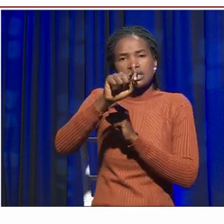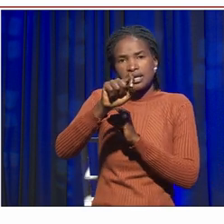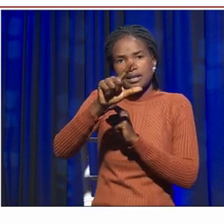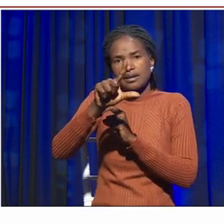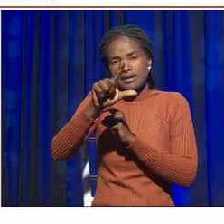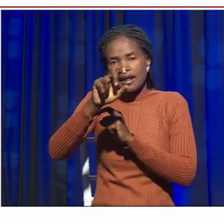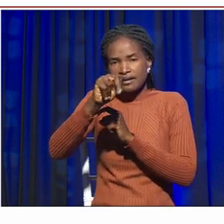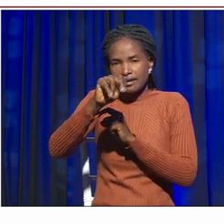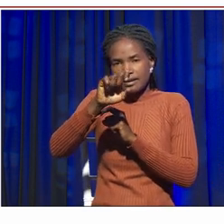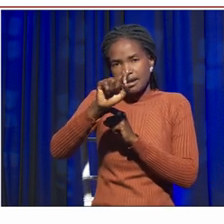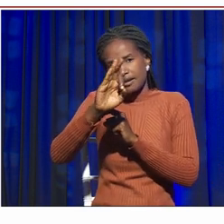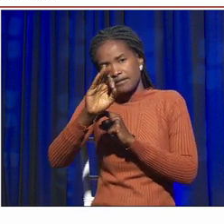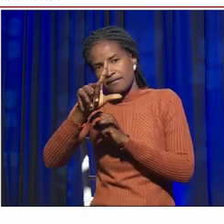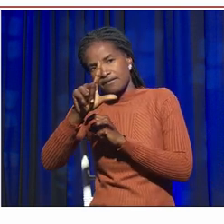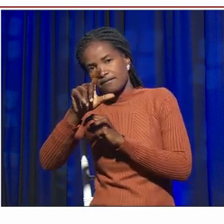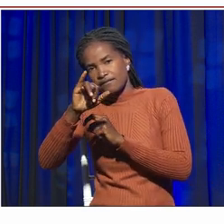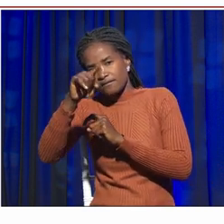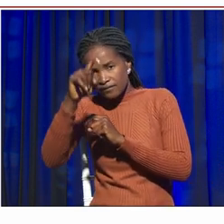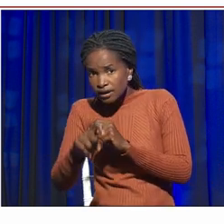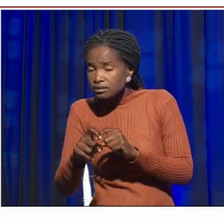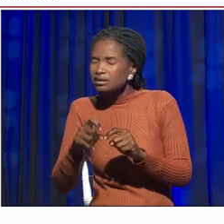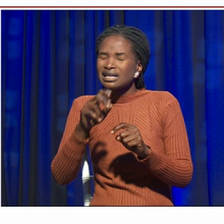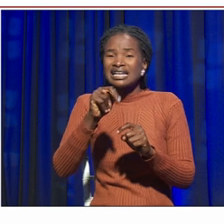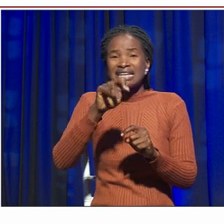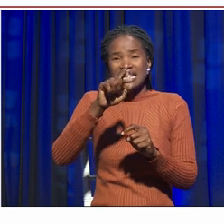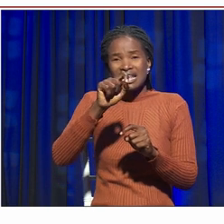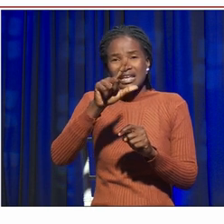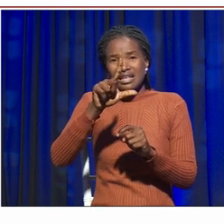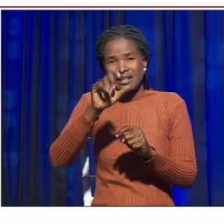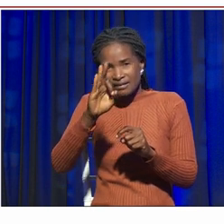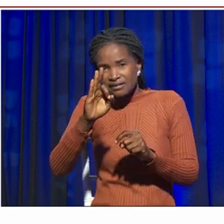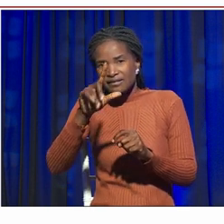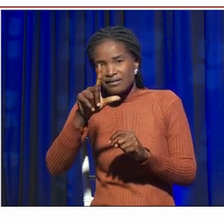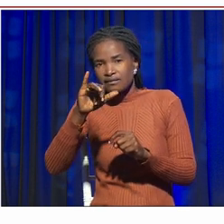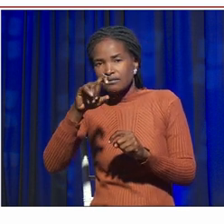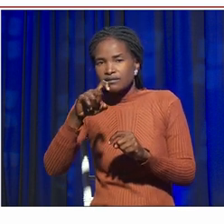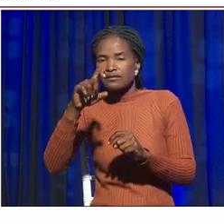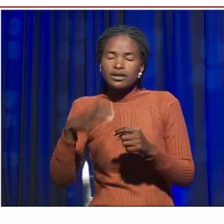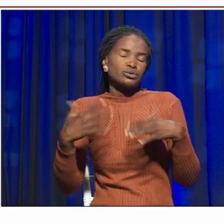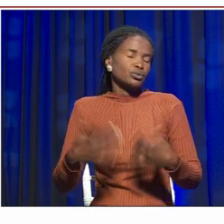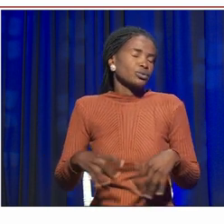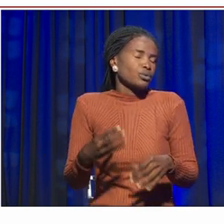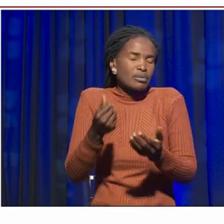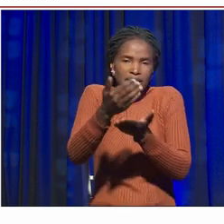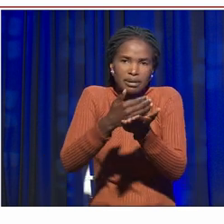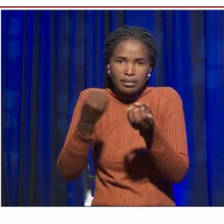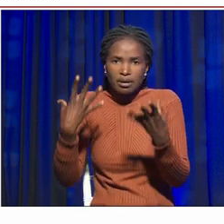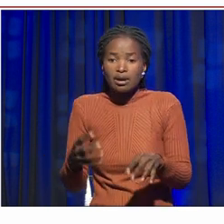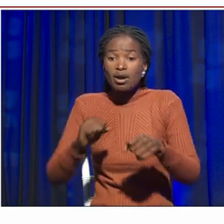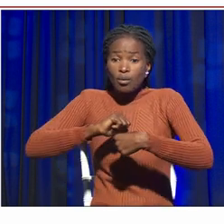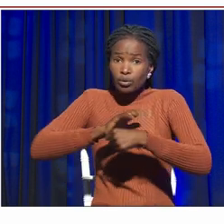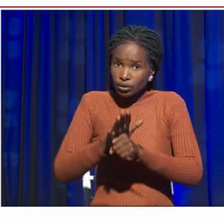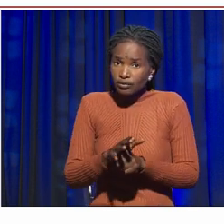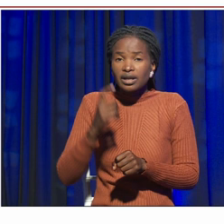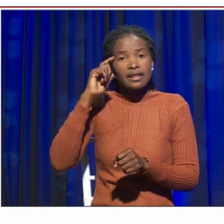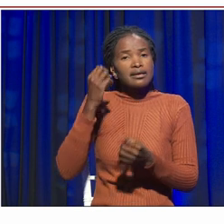this multi-billion company, and with COVID, probably they saw this huge spikes. And there's